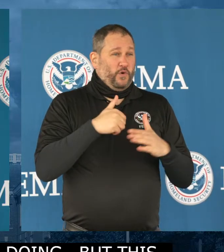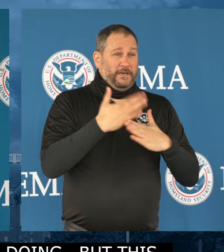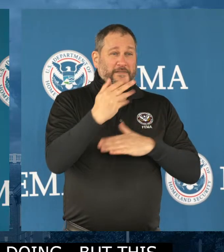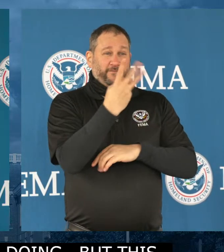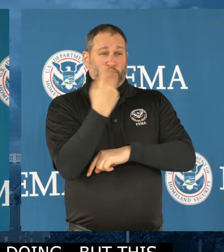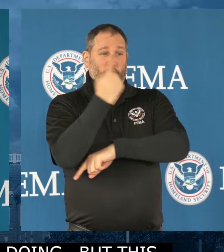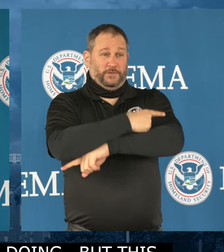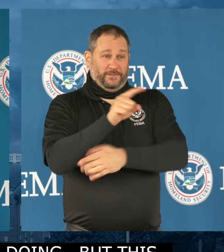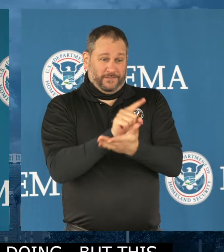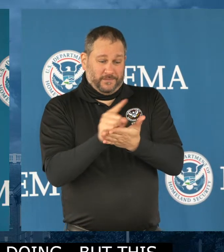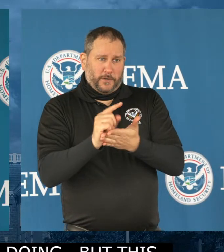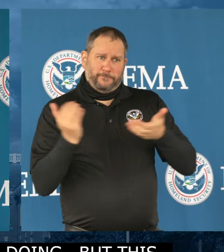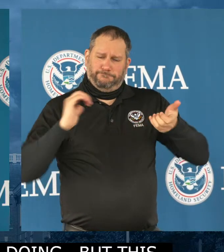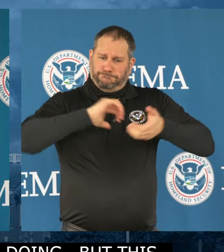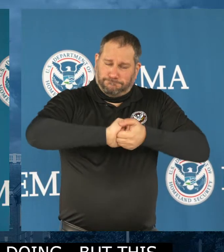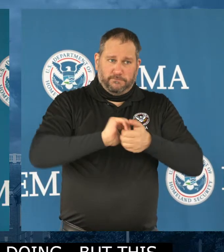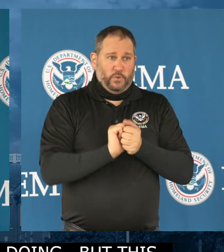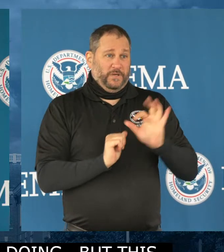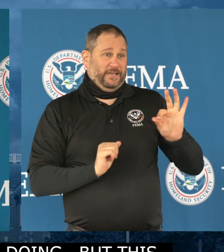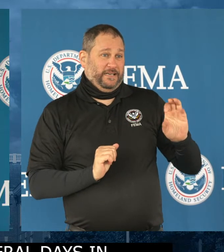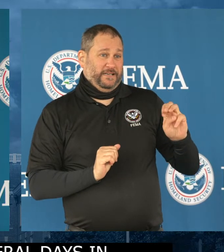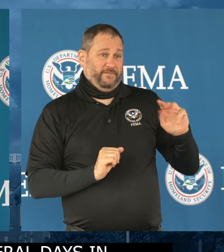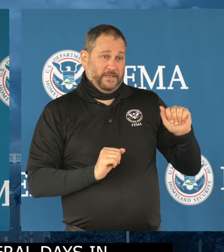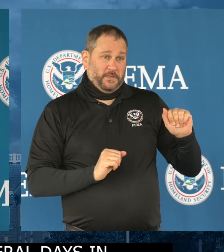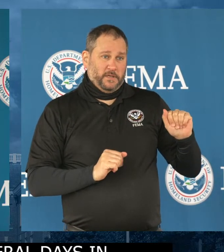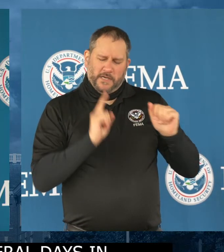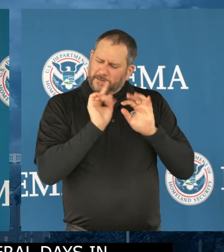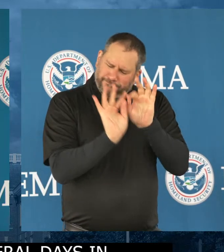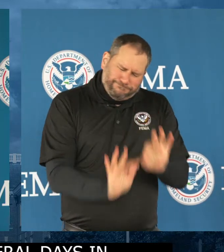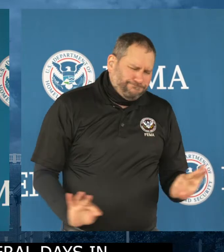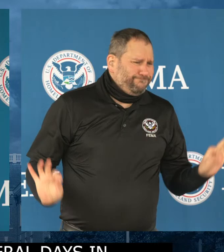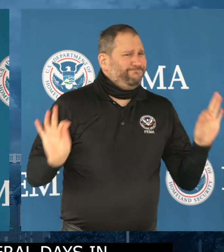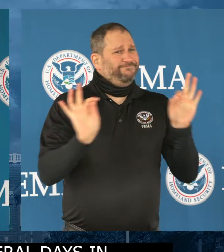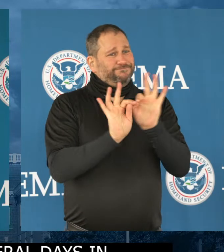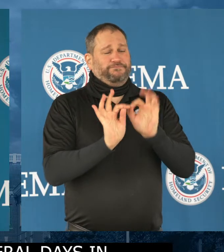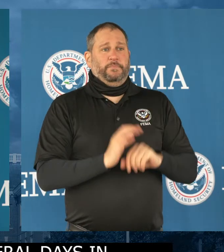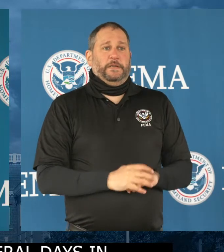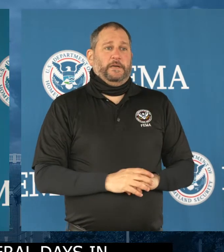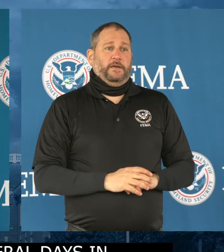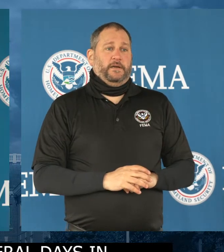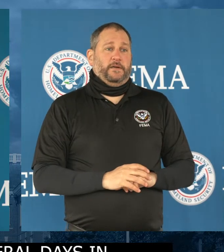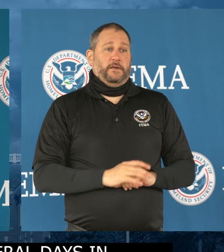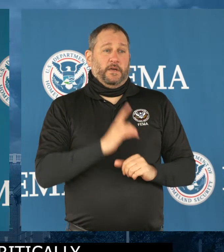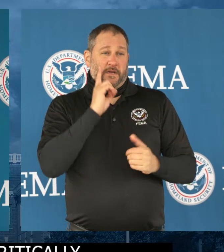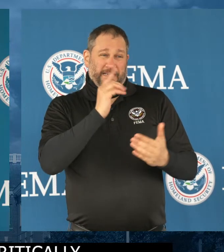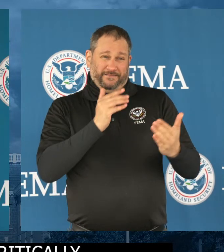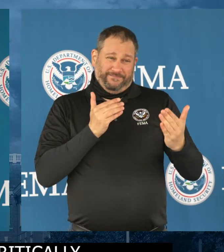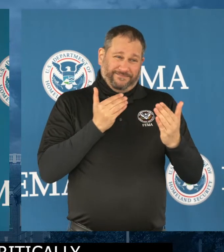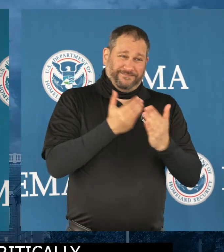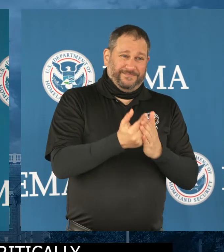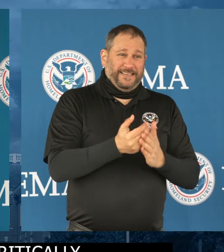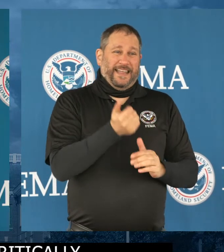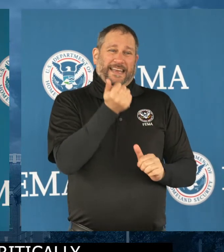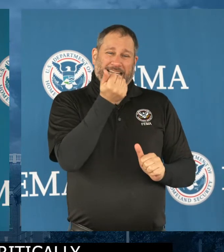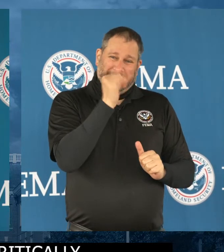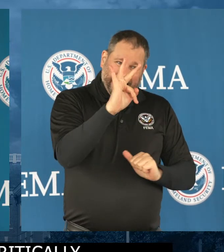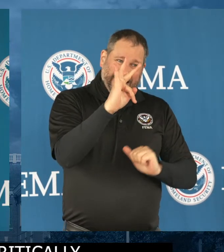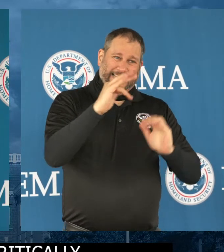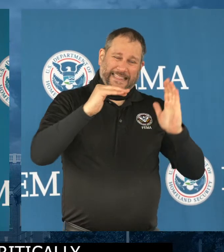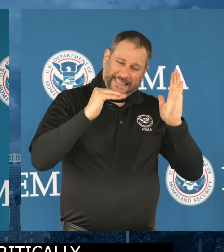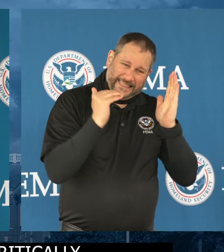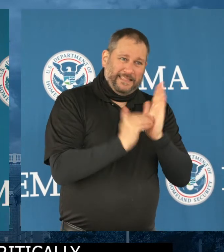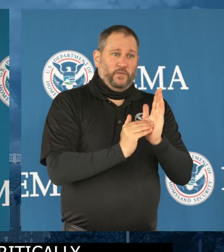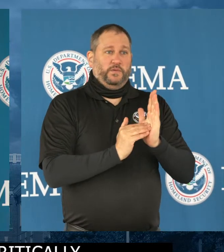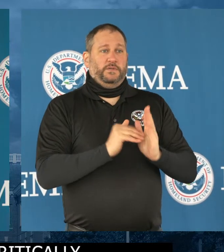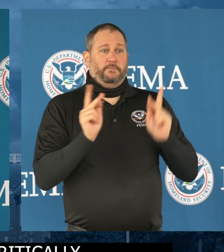FEMA is really critically important. We're going to get close to 19,000, somewhere thereabouts. I keep